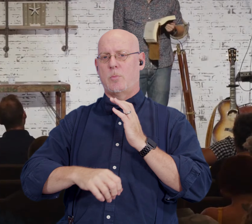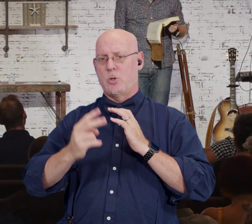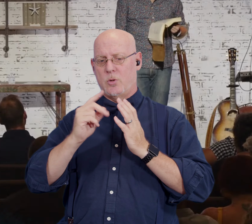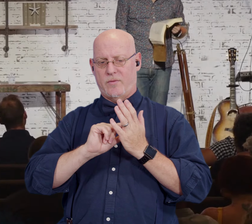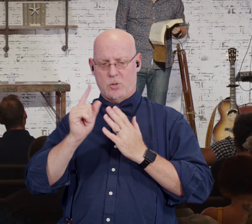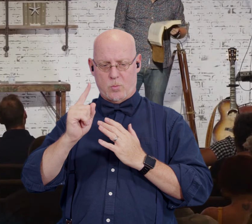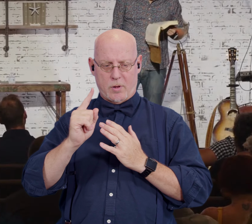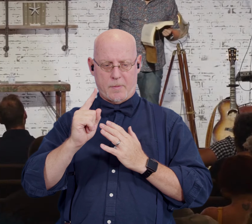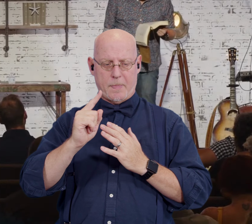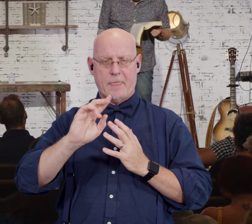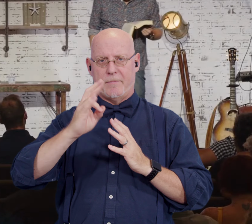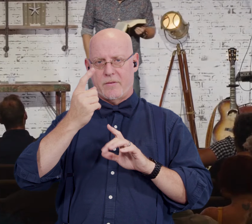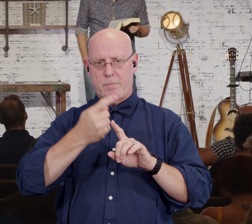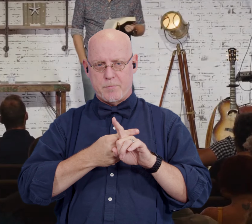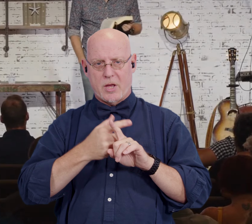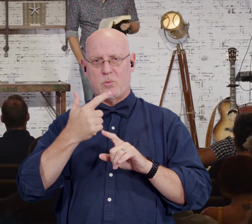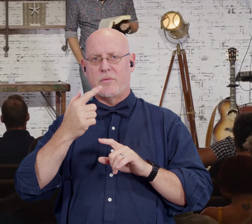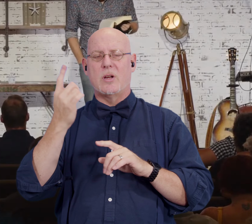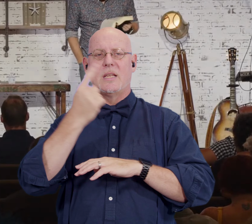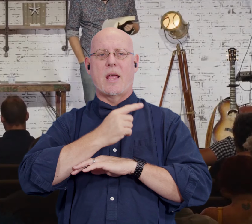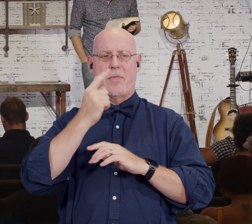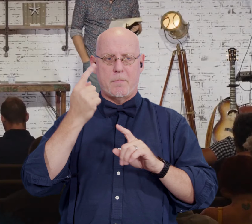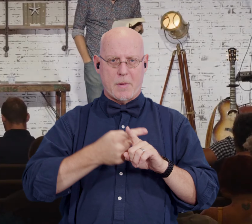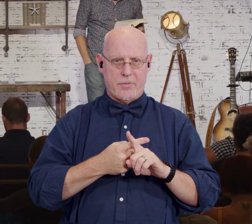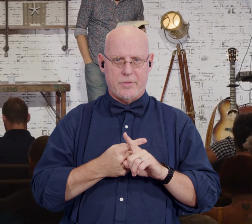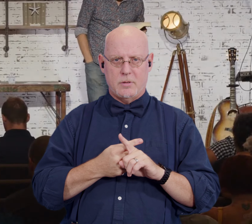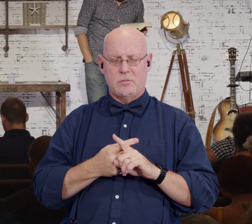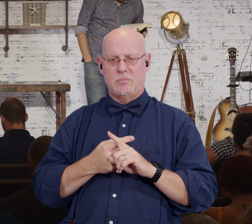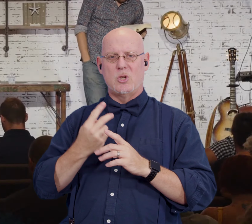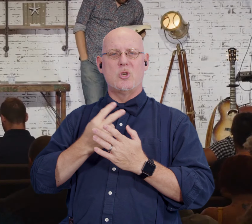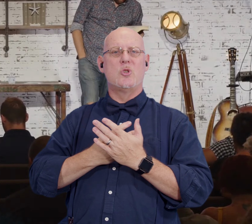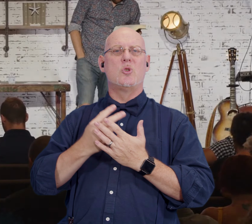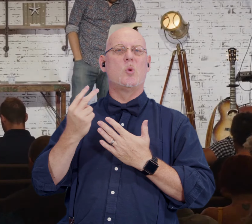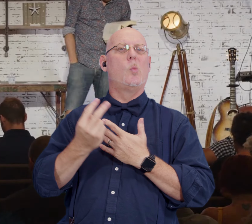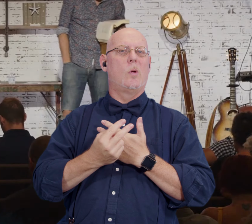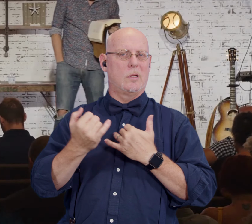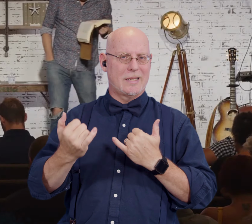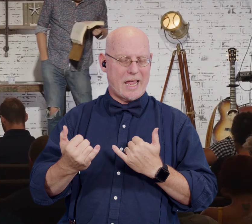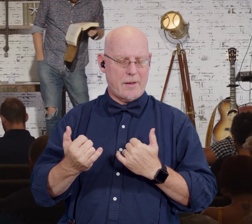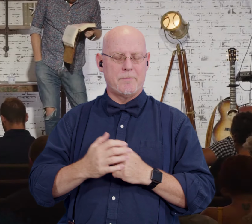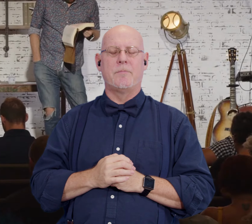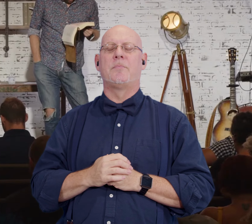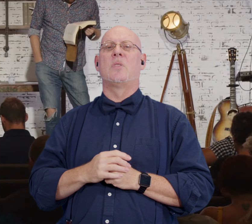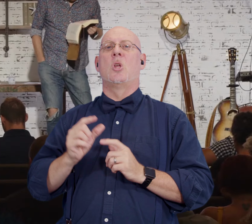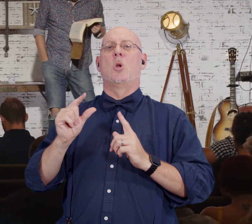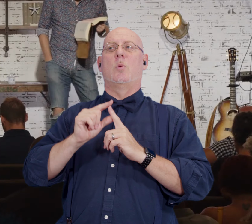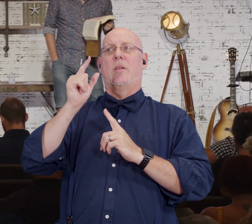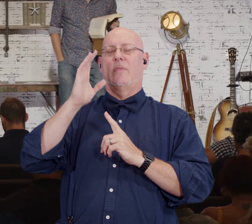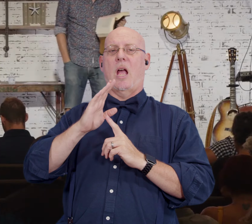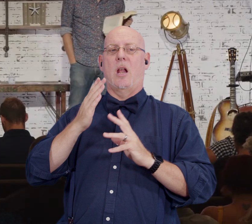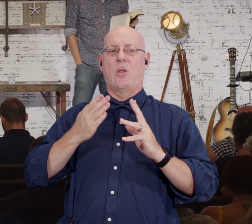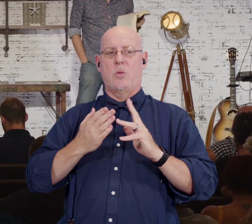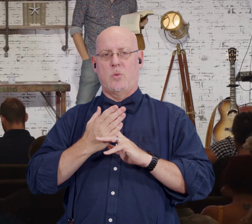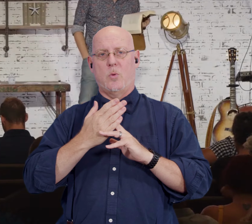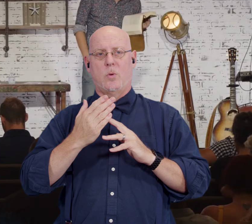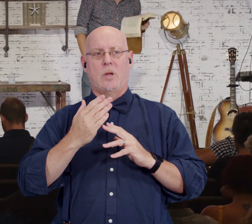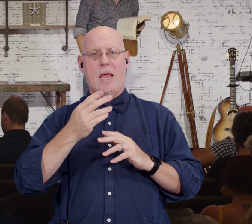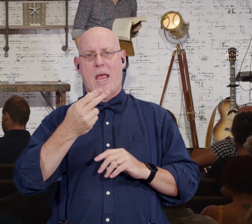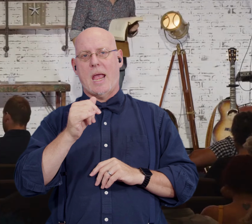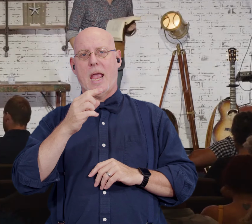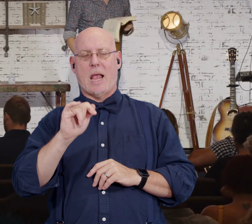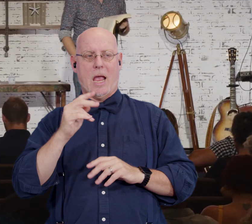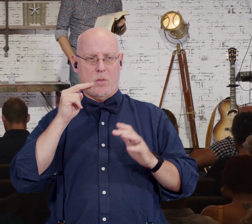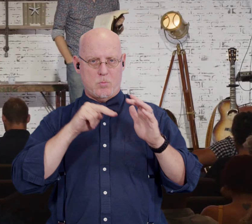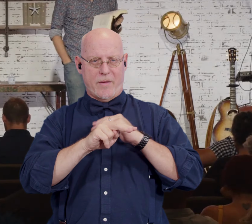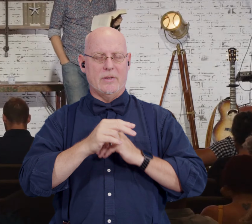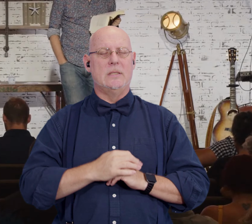Chapter 2, verse 1. In the seventh month, of the 21st day of the month, so a couple weeks has gone by now, the word of Yahweh came by the hand of Haggai the